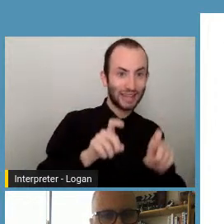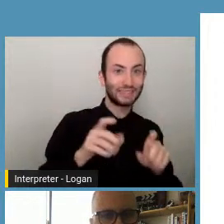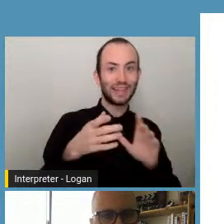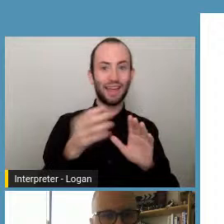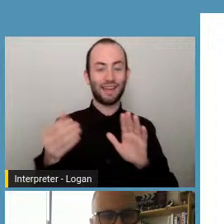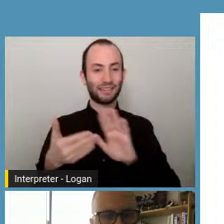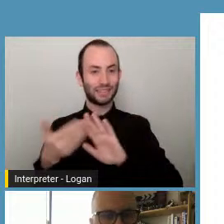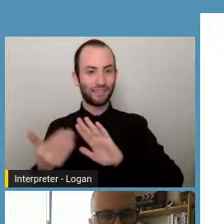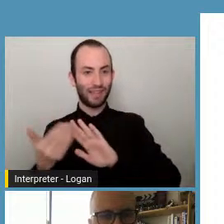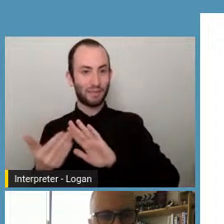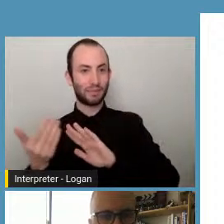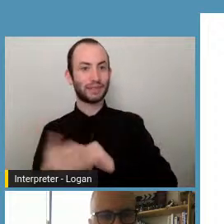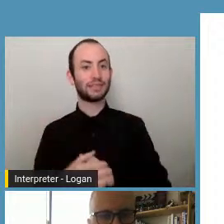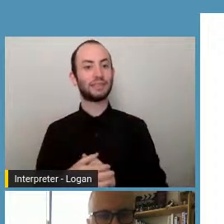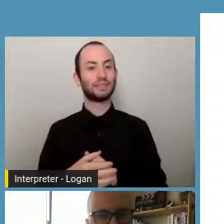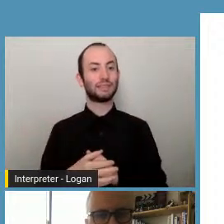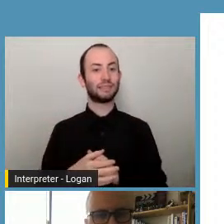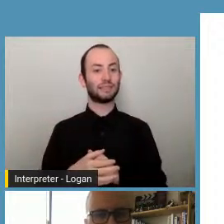things